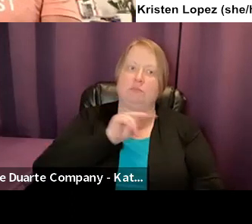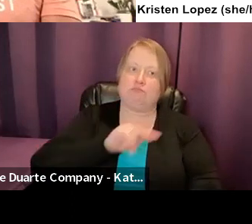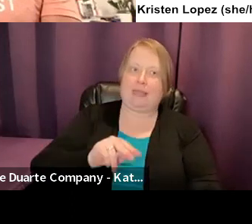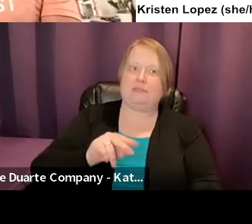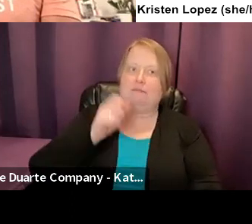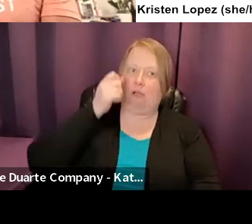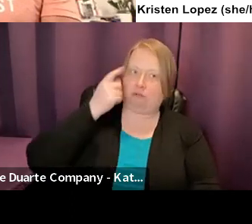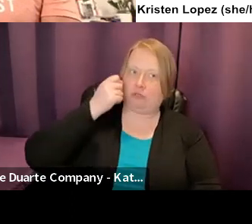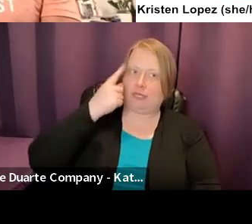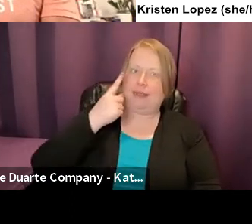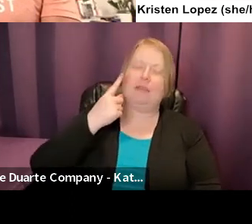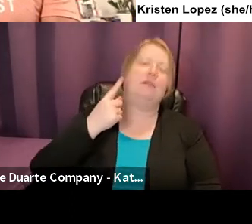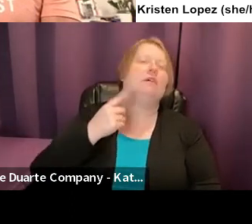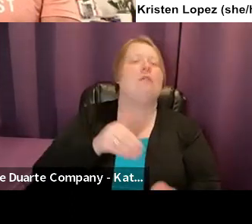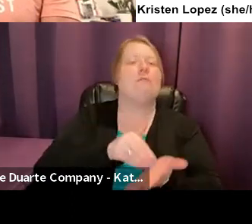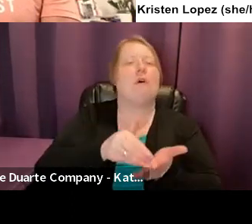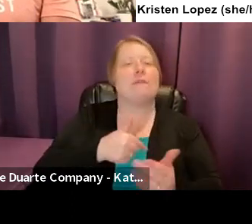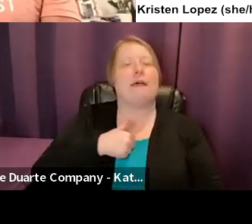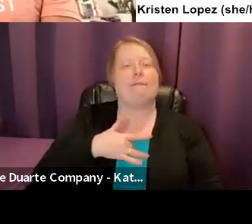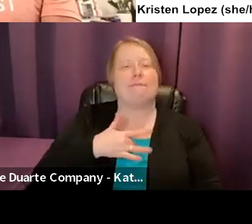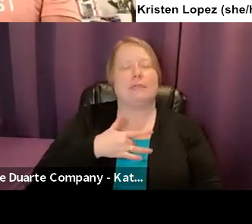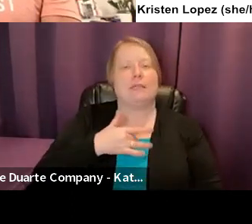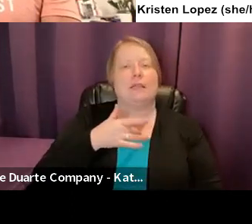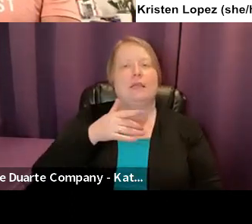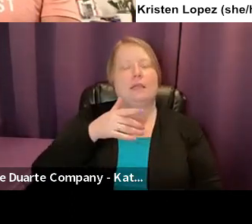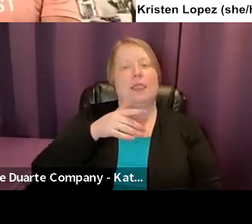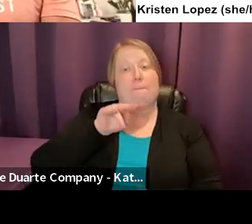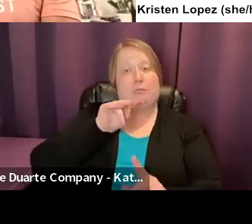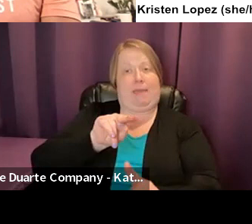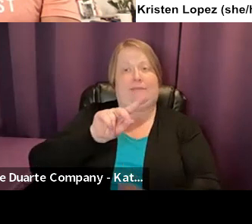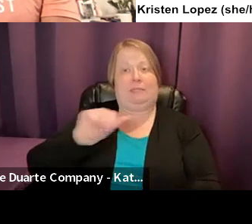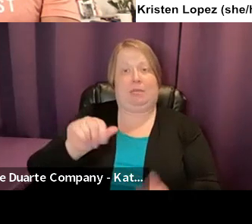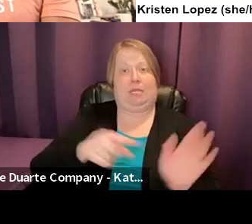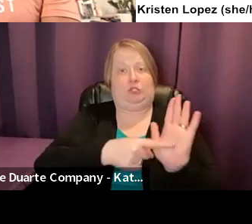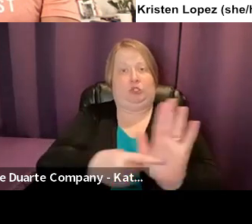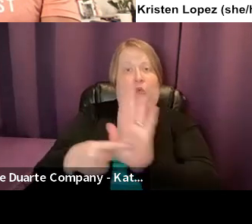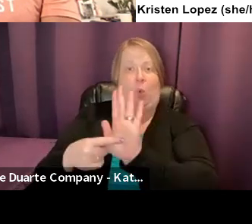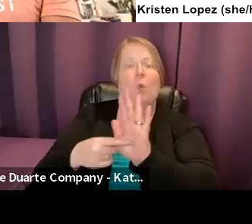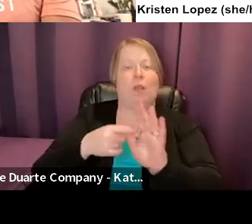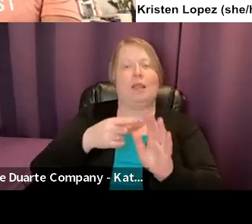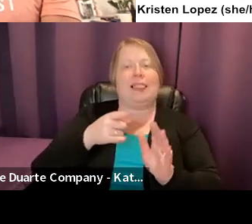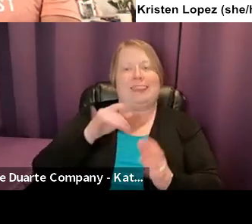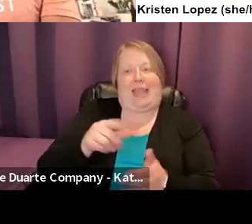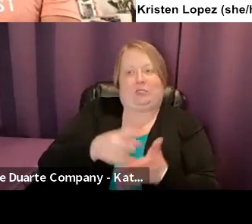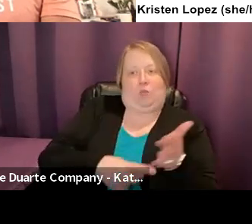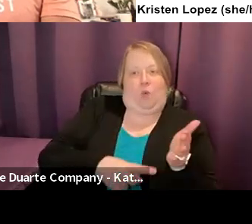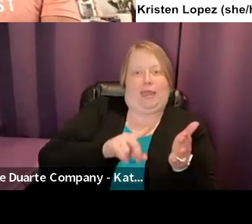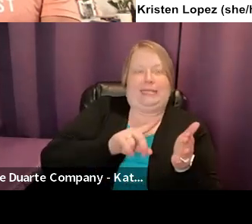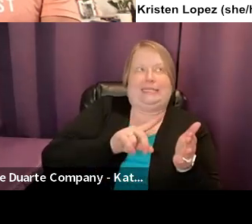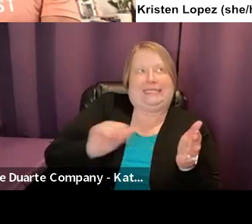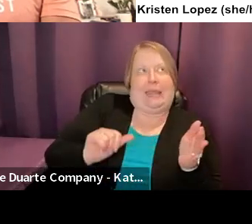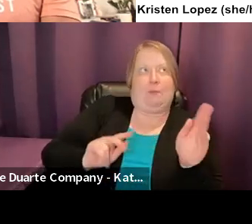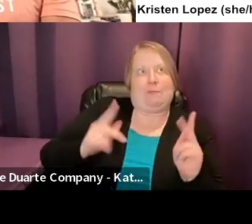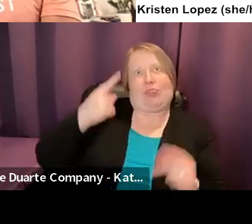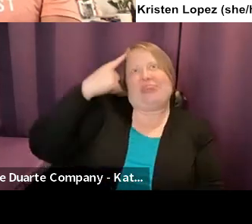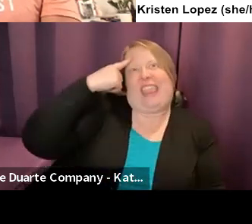I often feel like the perspectives of disability we see are what disabled people think disability is like.